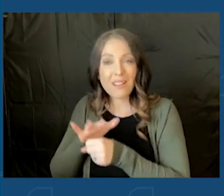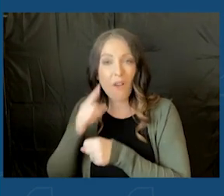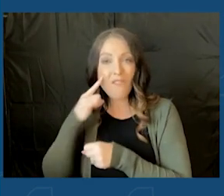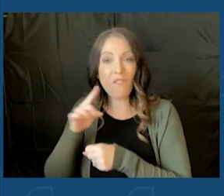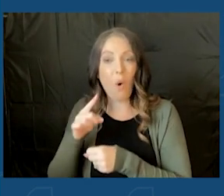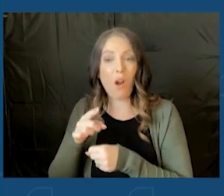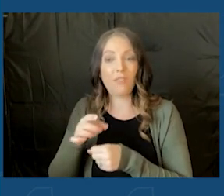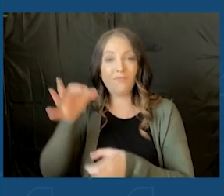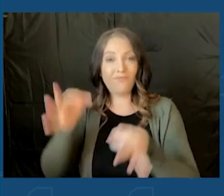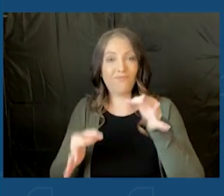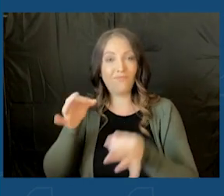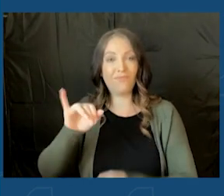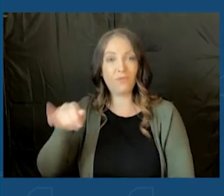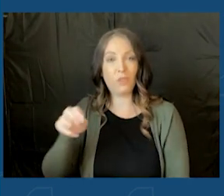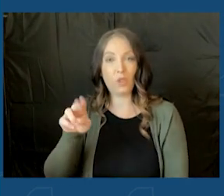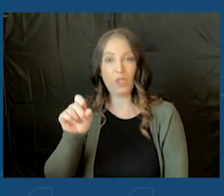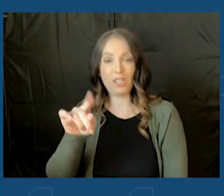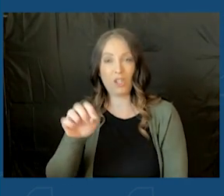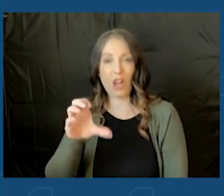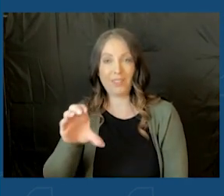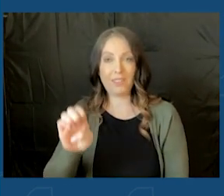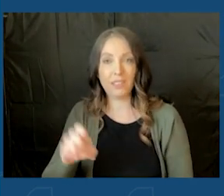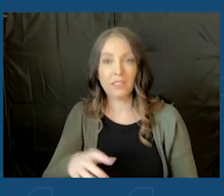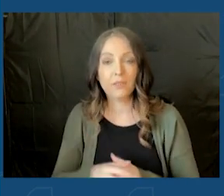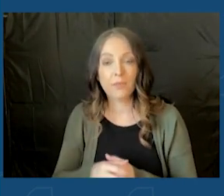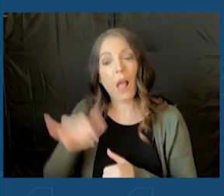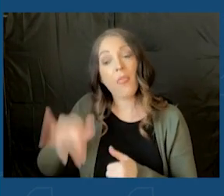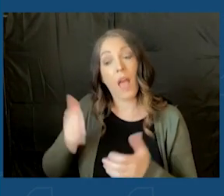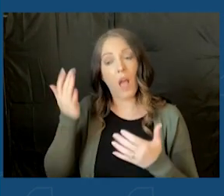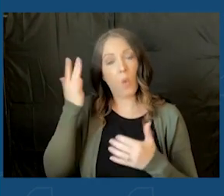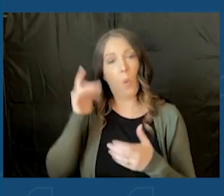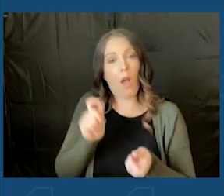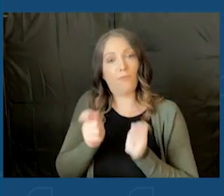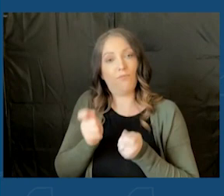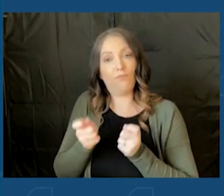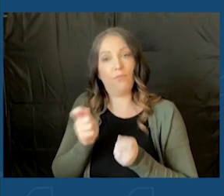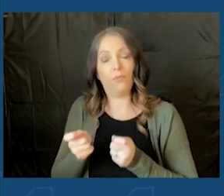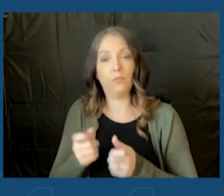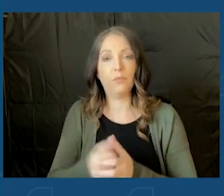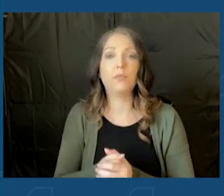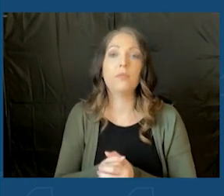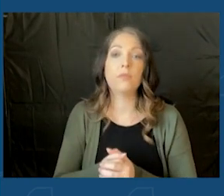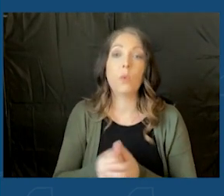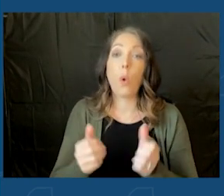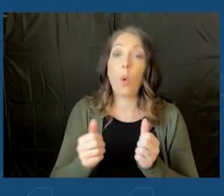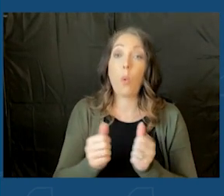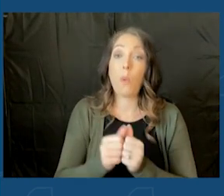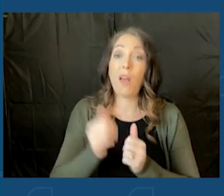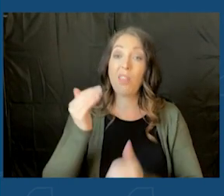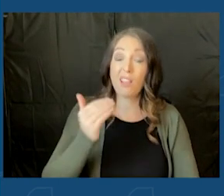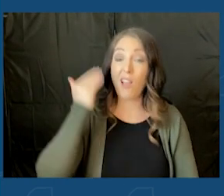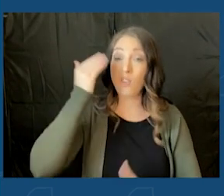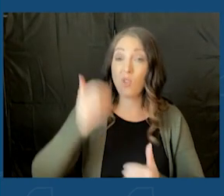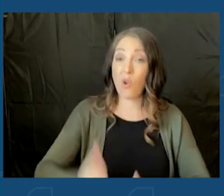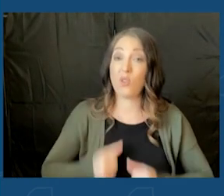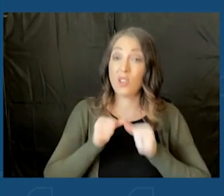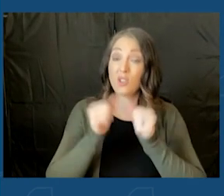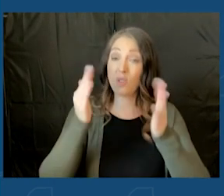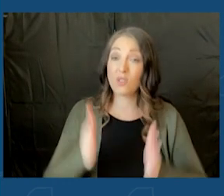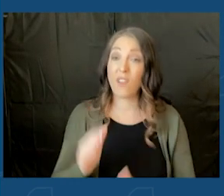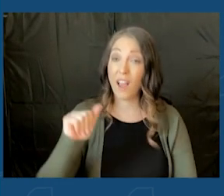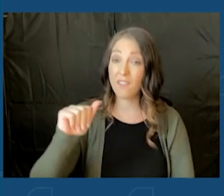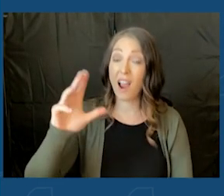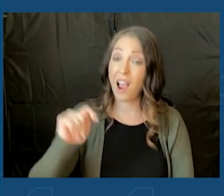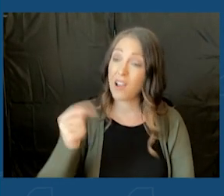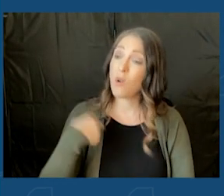and that's why we've changed them going forward. With the Adult Survivors Act, we're giving that shot at justice to the countless adult survivors of